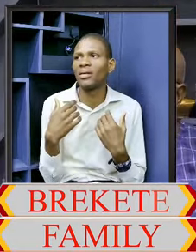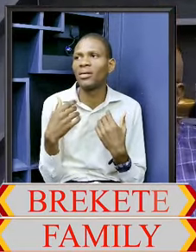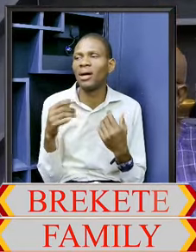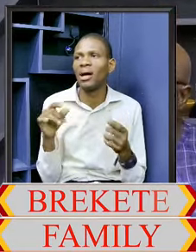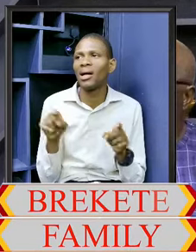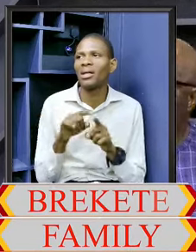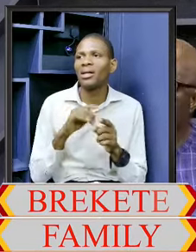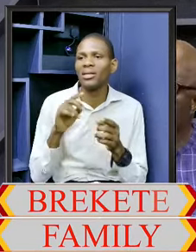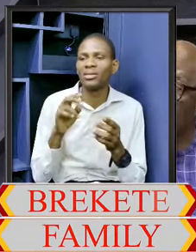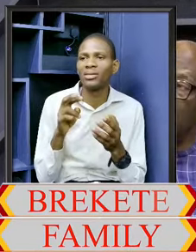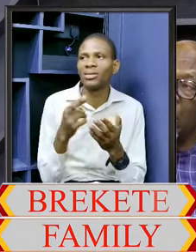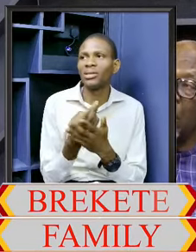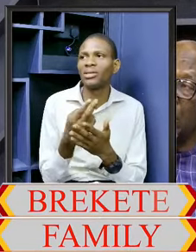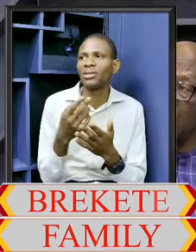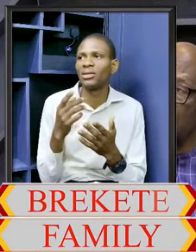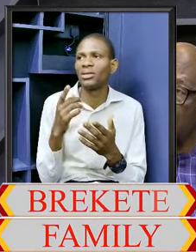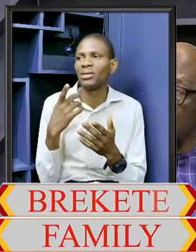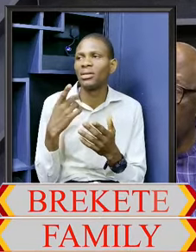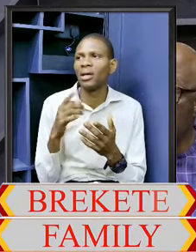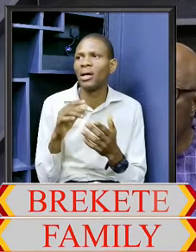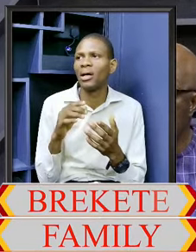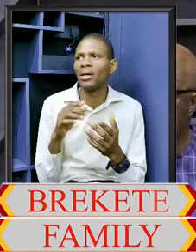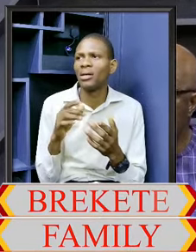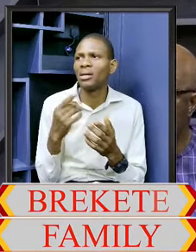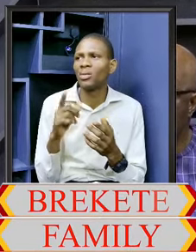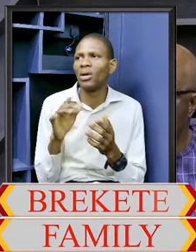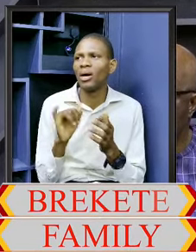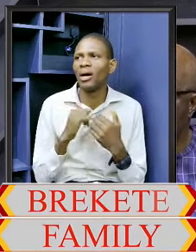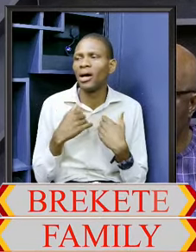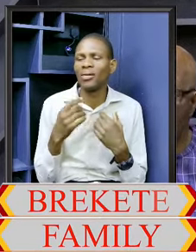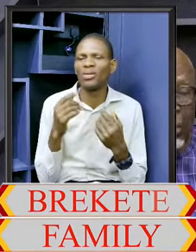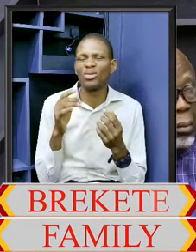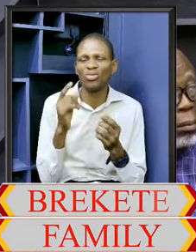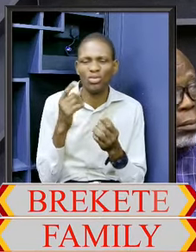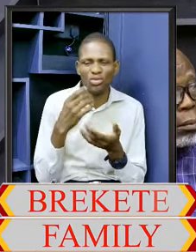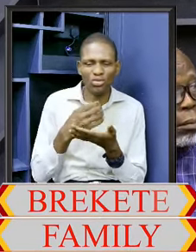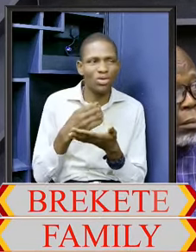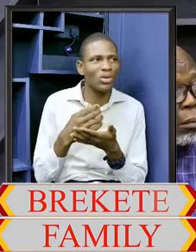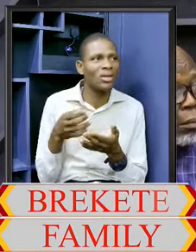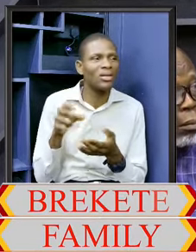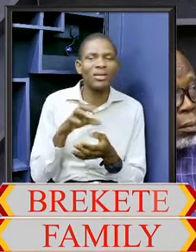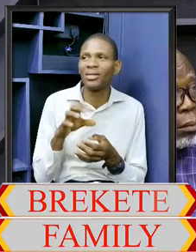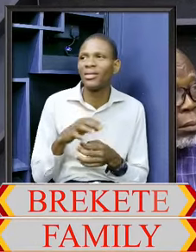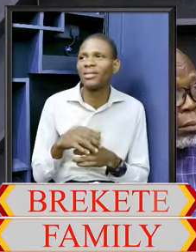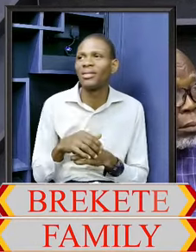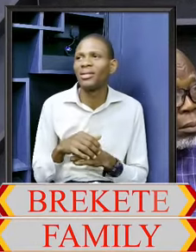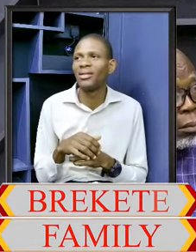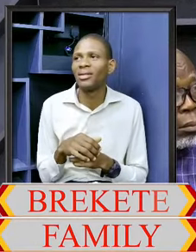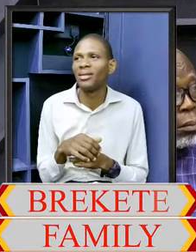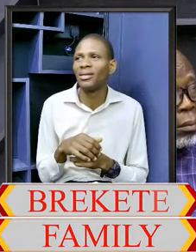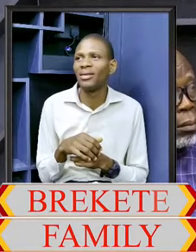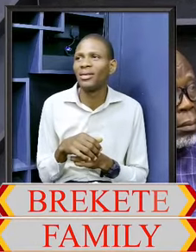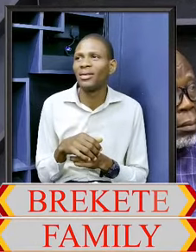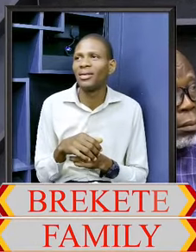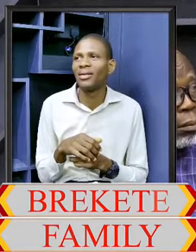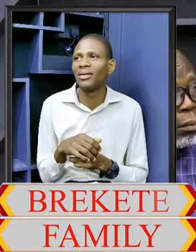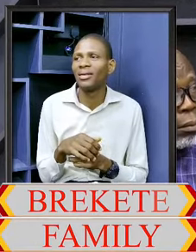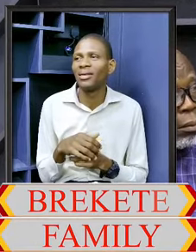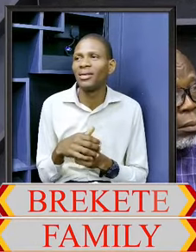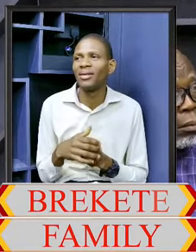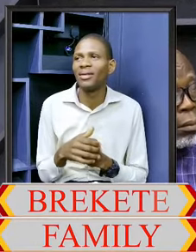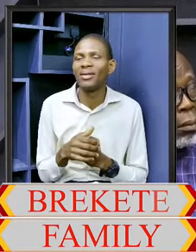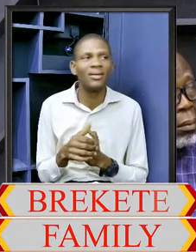just as I reach out, I share everyone. The one way I get, you know, even reach one cup like this. And so I make it no work for you now because the same. How